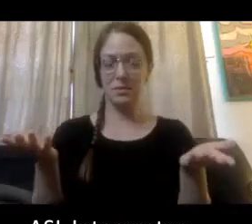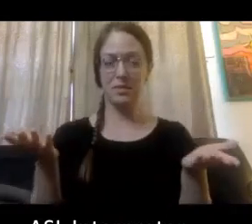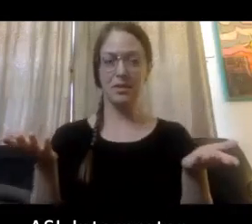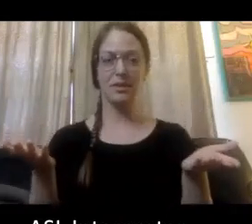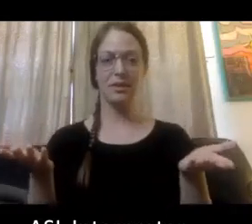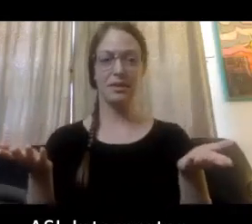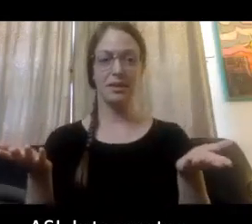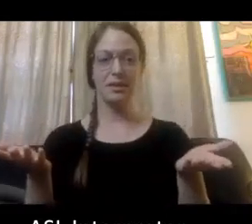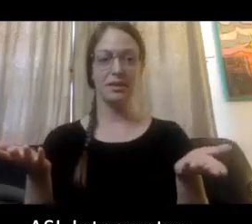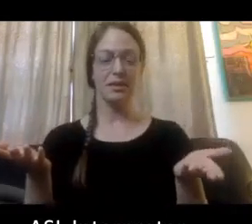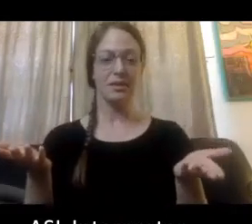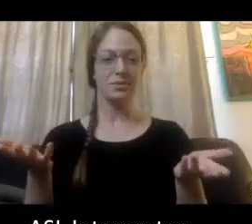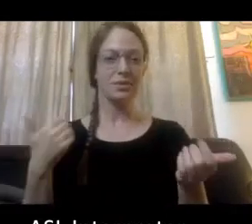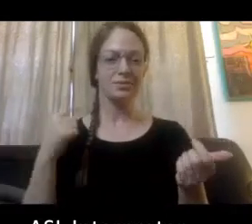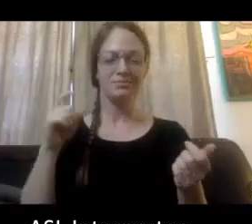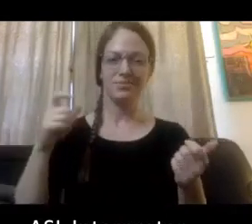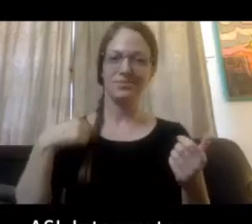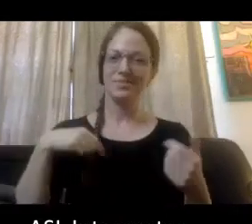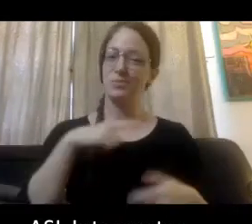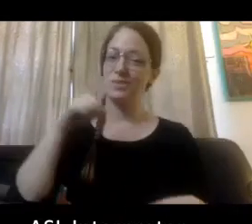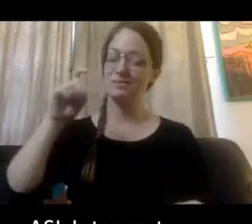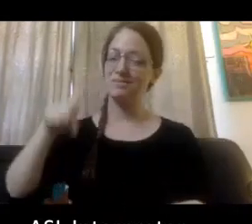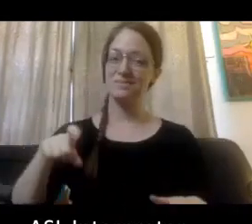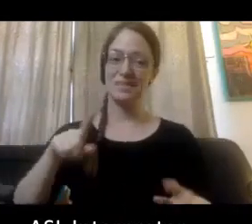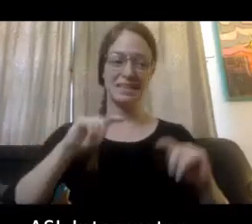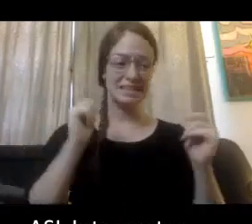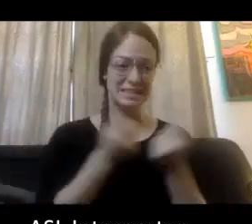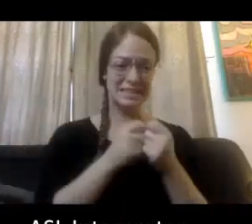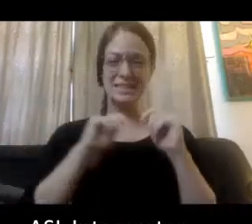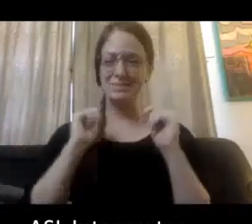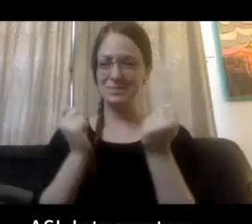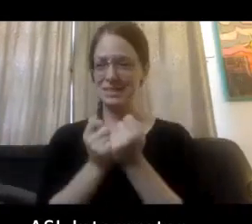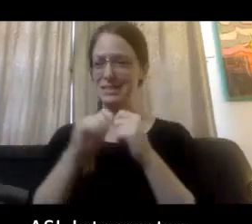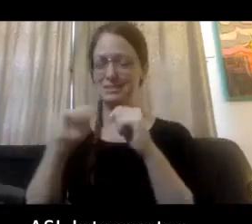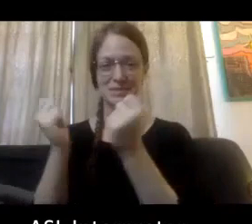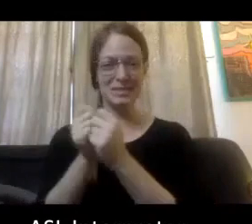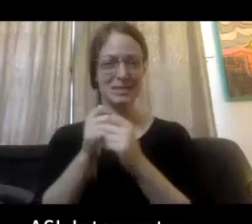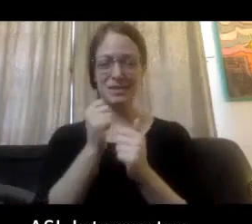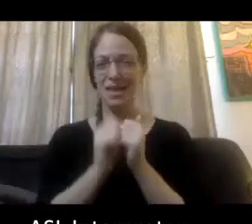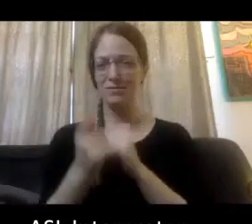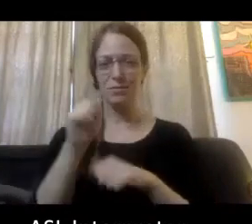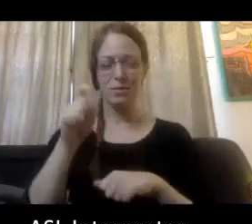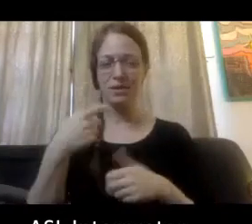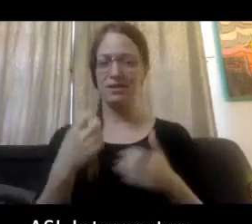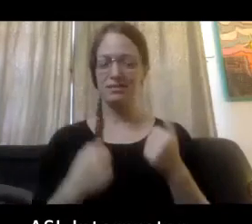it takes teams of people to really make things happen, and we're doing that here today.